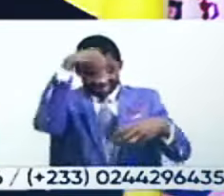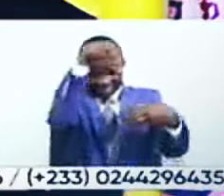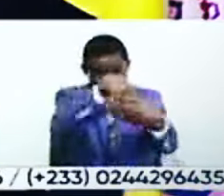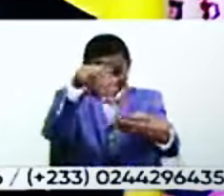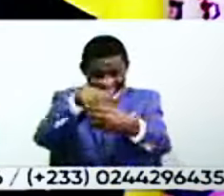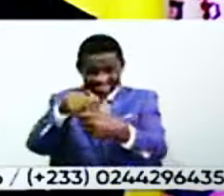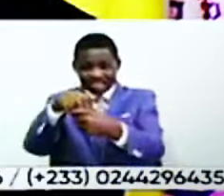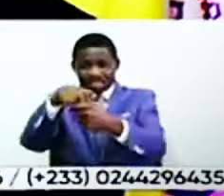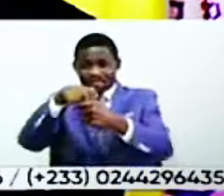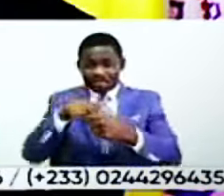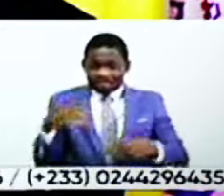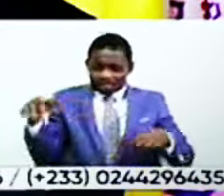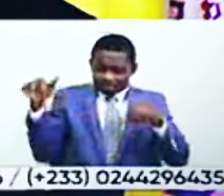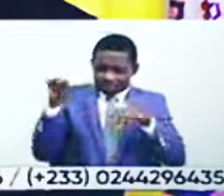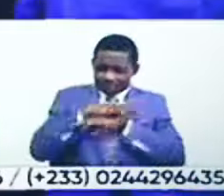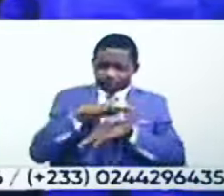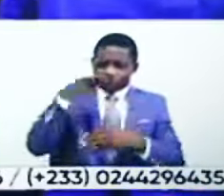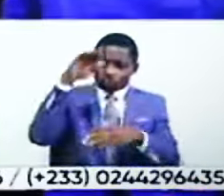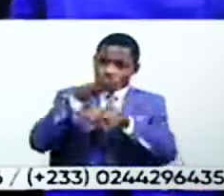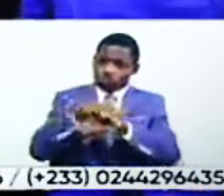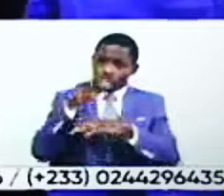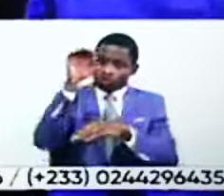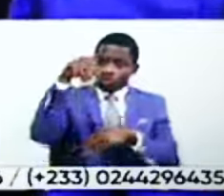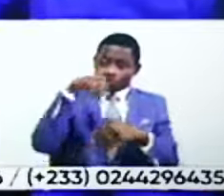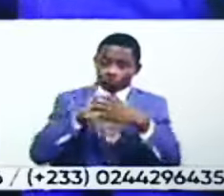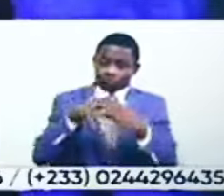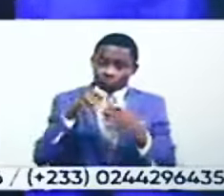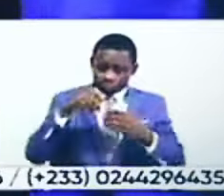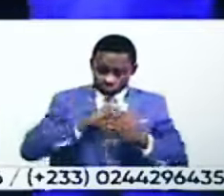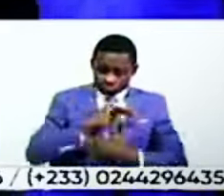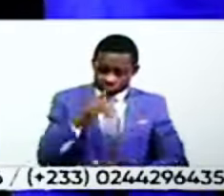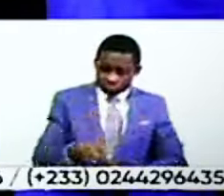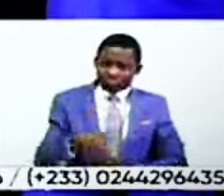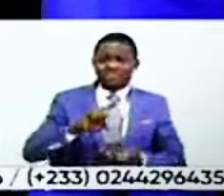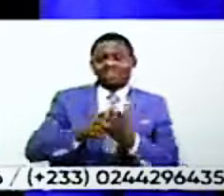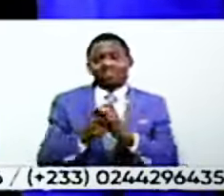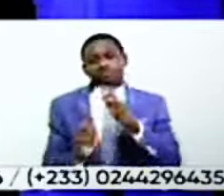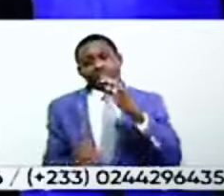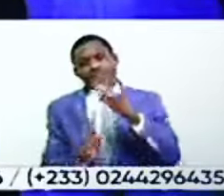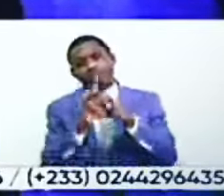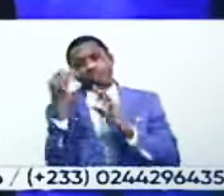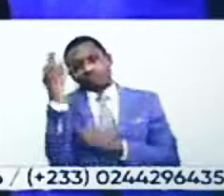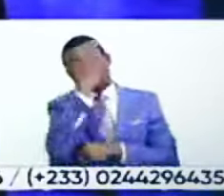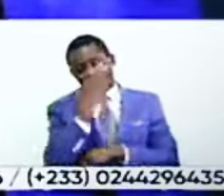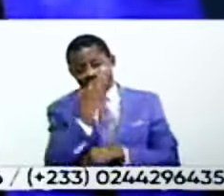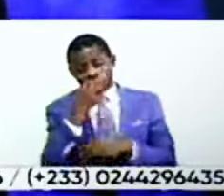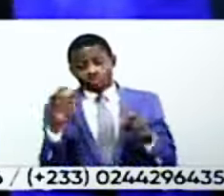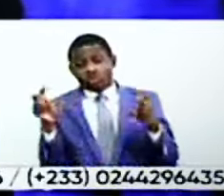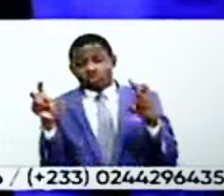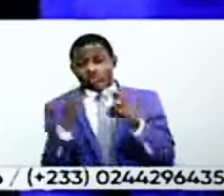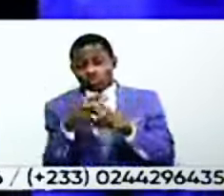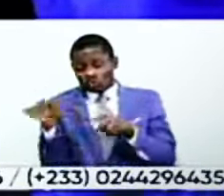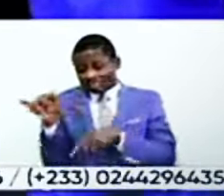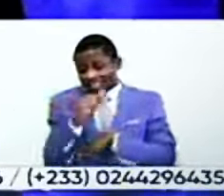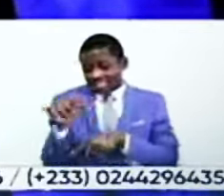walks. Sometimes, when you look at his lips, nobody will tell you that this man is a